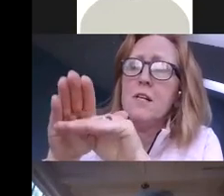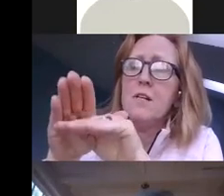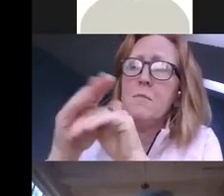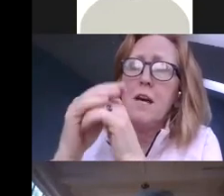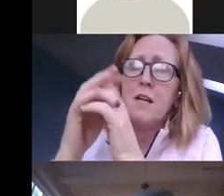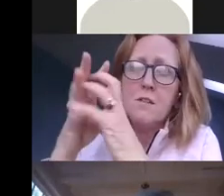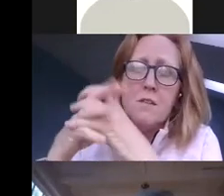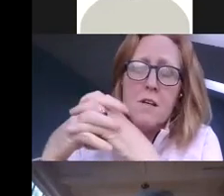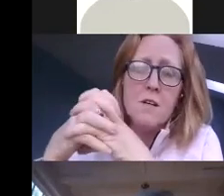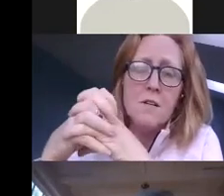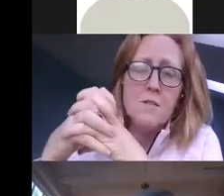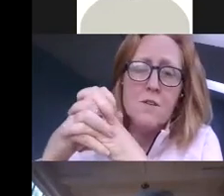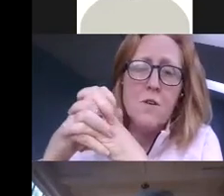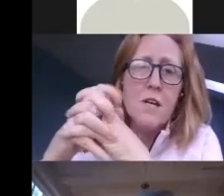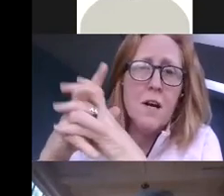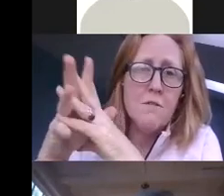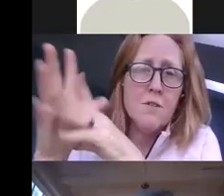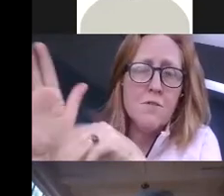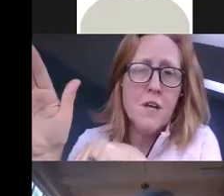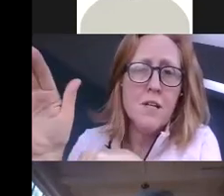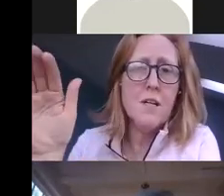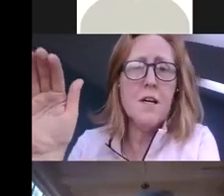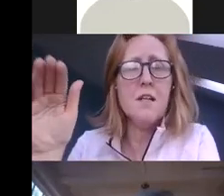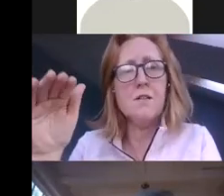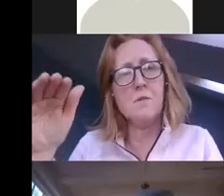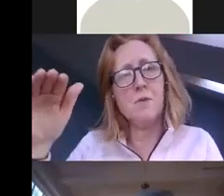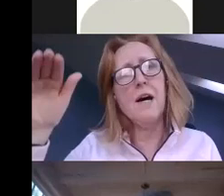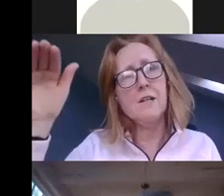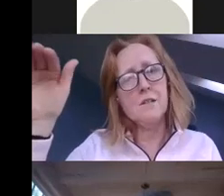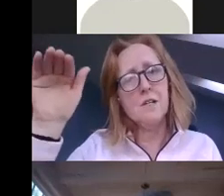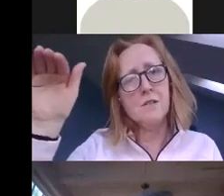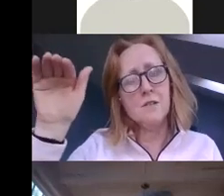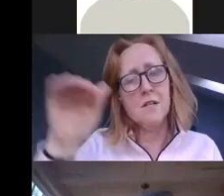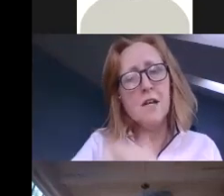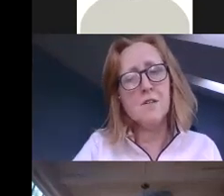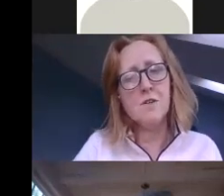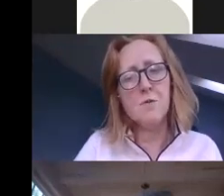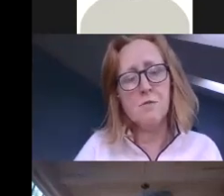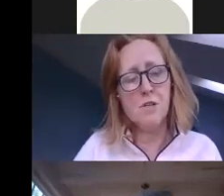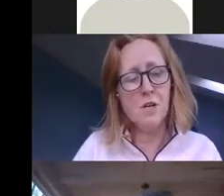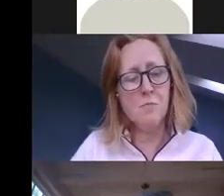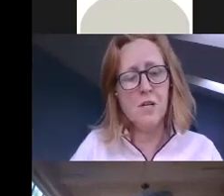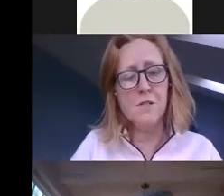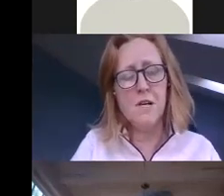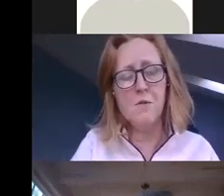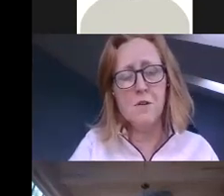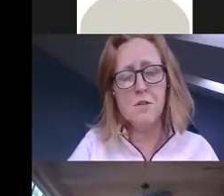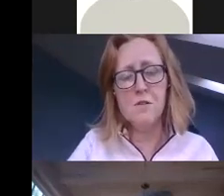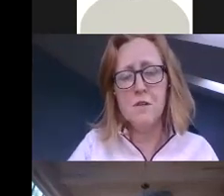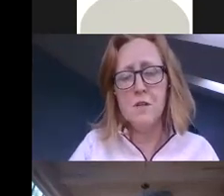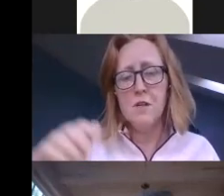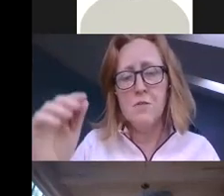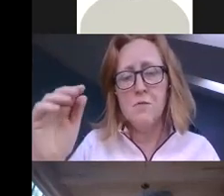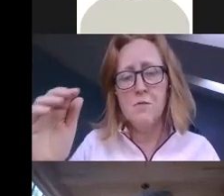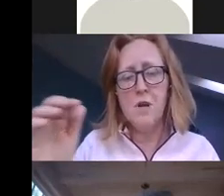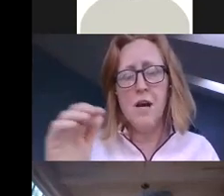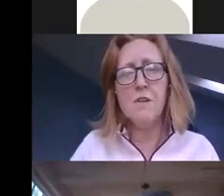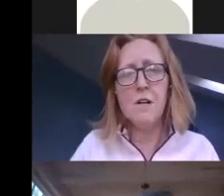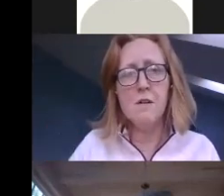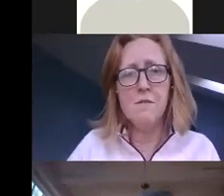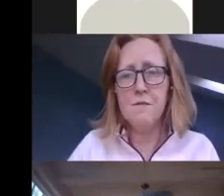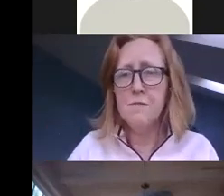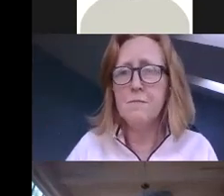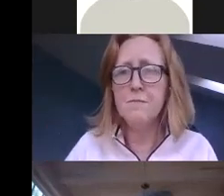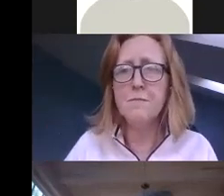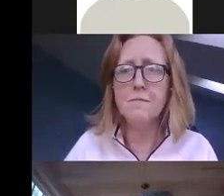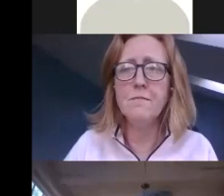the demand is slowing down ever so slightly and the supply is nice and steady. So we're reaching a place now where